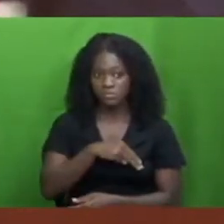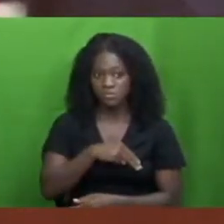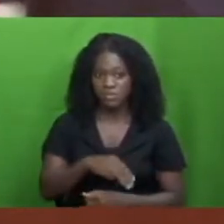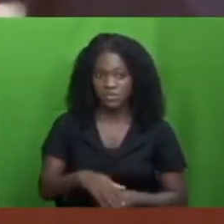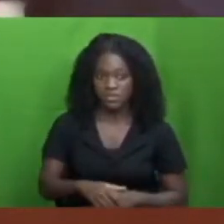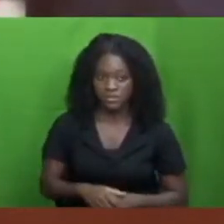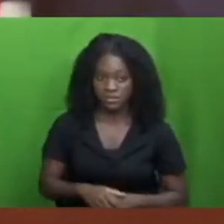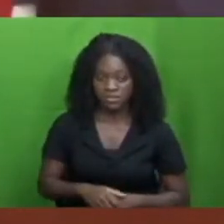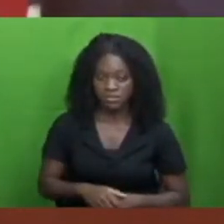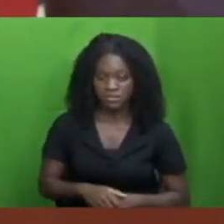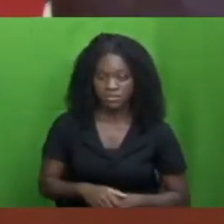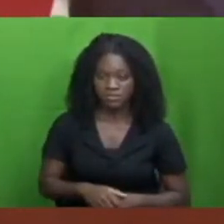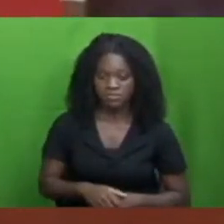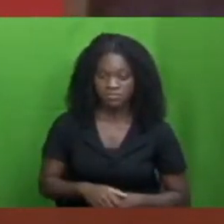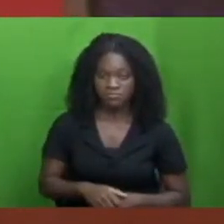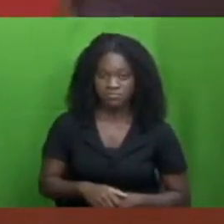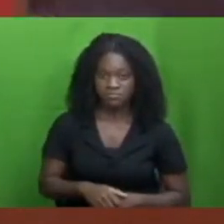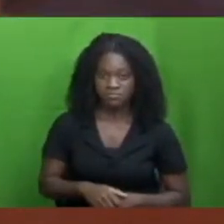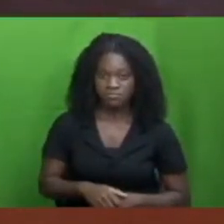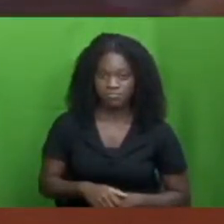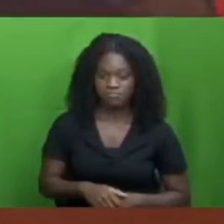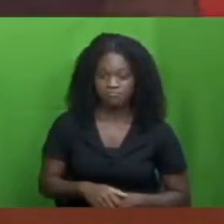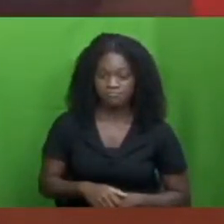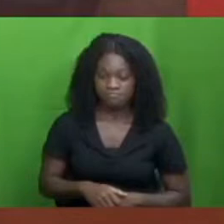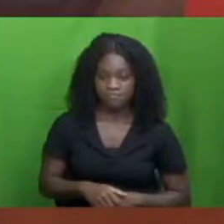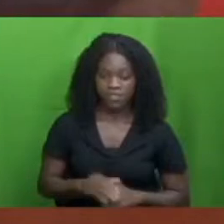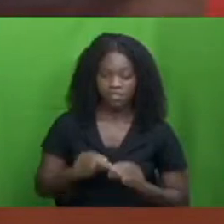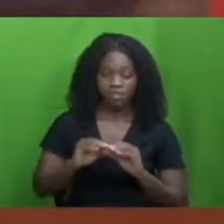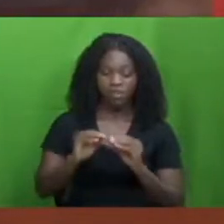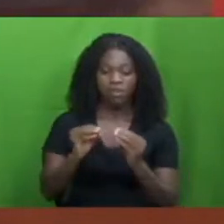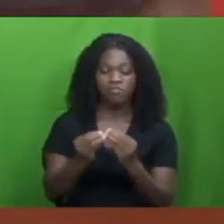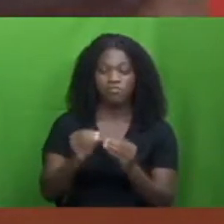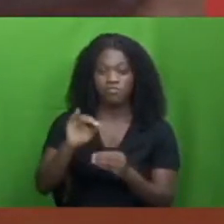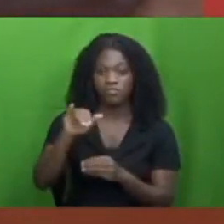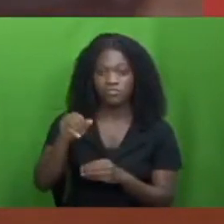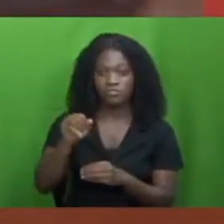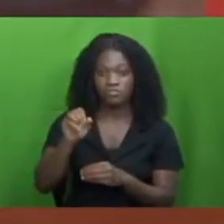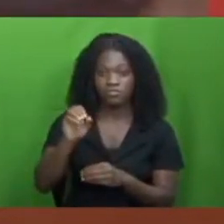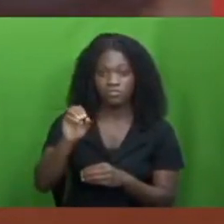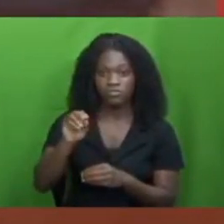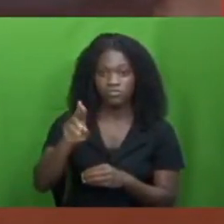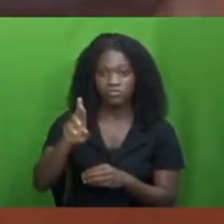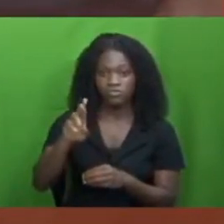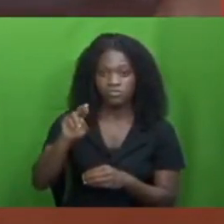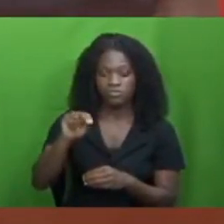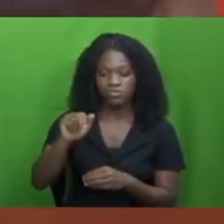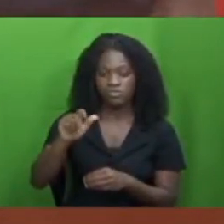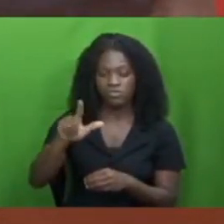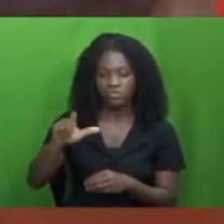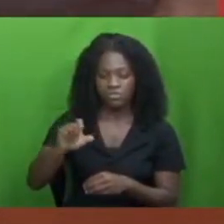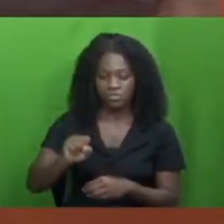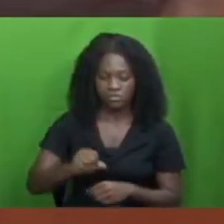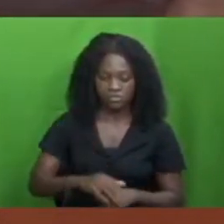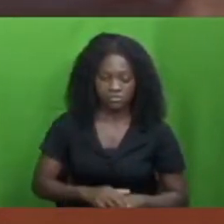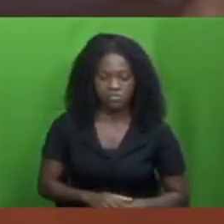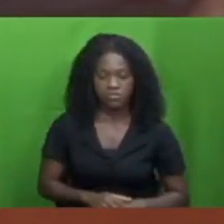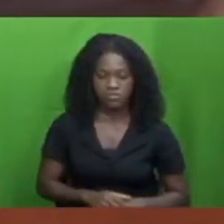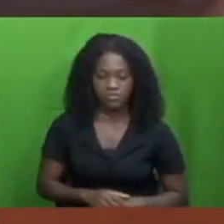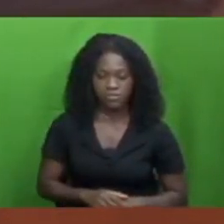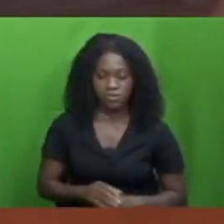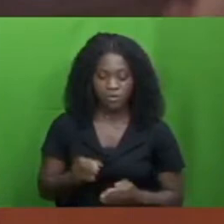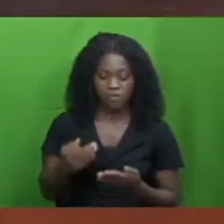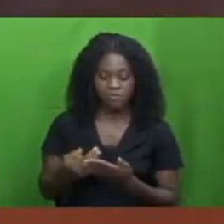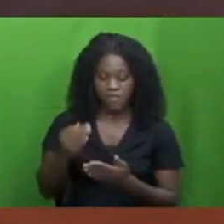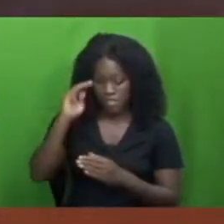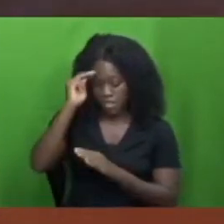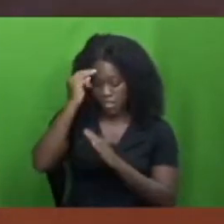paper, and then copies will be made available to all members, including the office of the